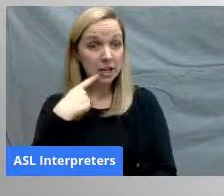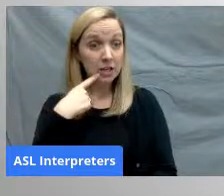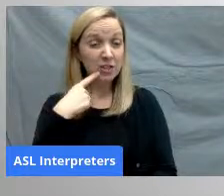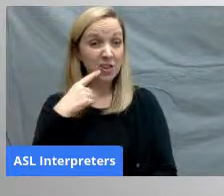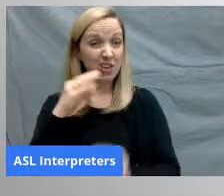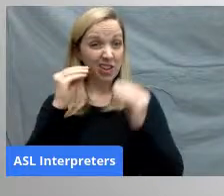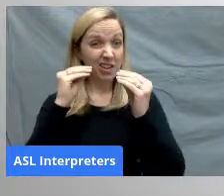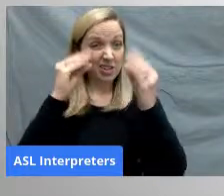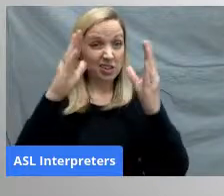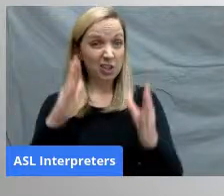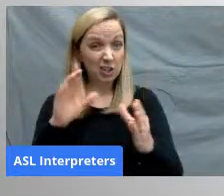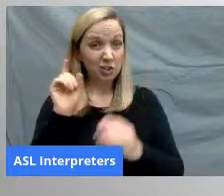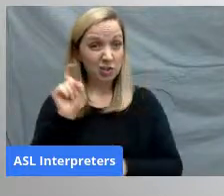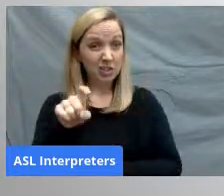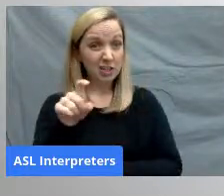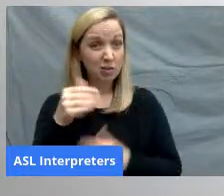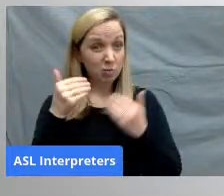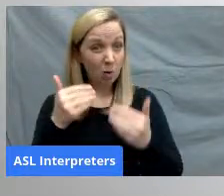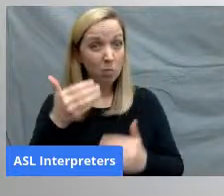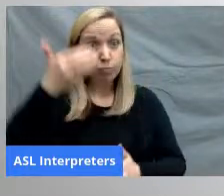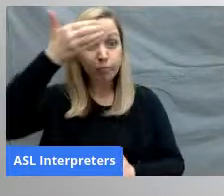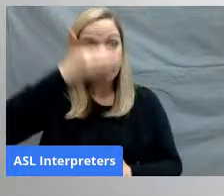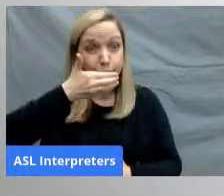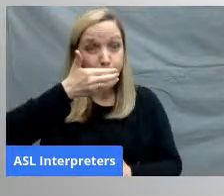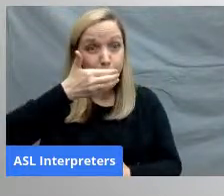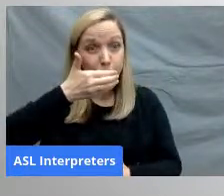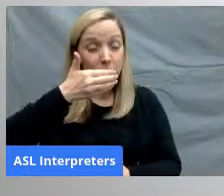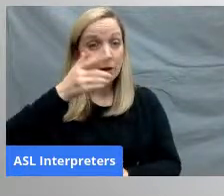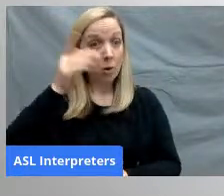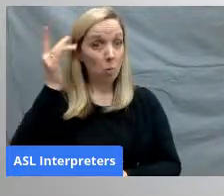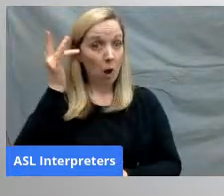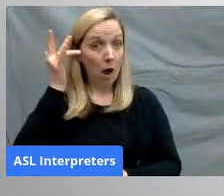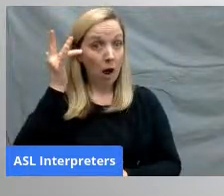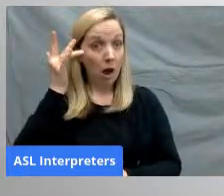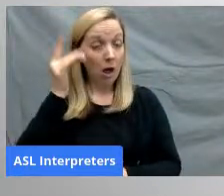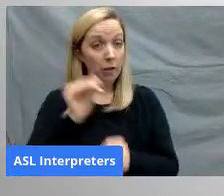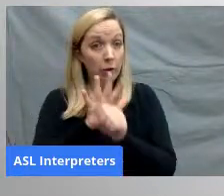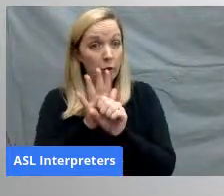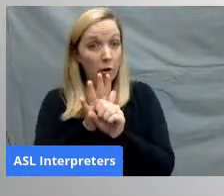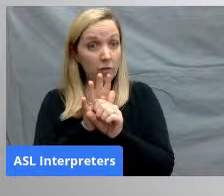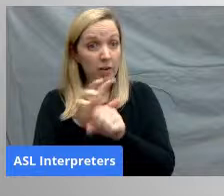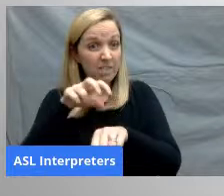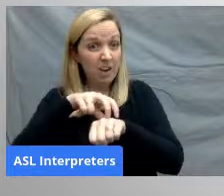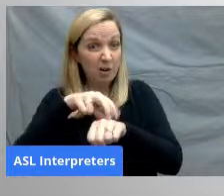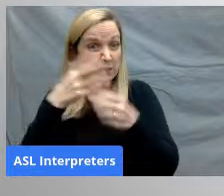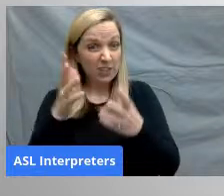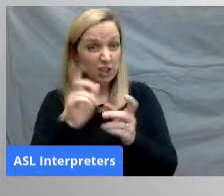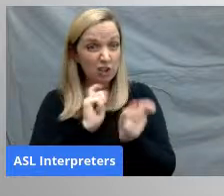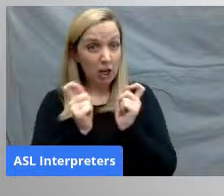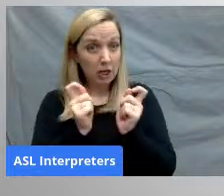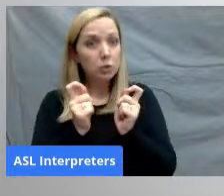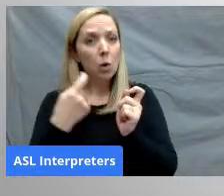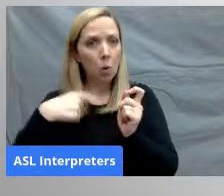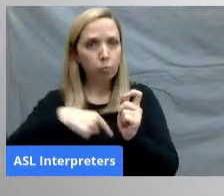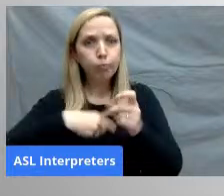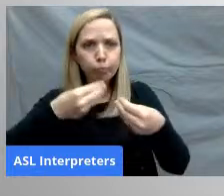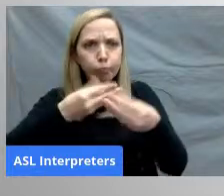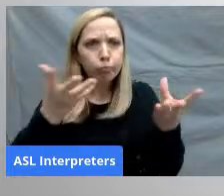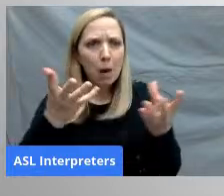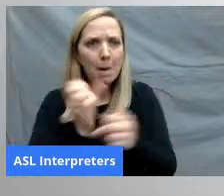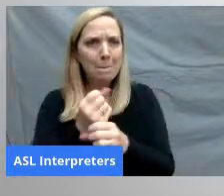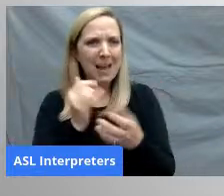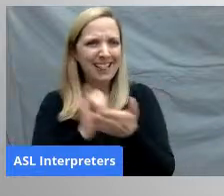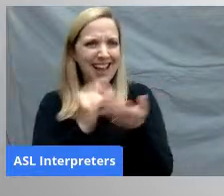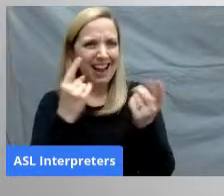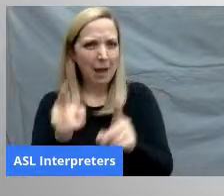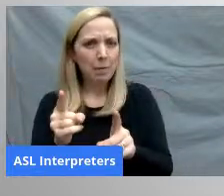changed, we're gonna make that happen. And so we're not going to, for public's